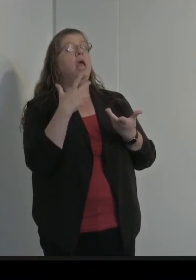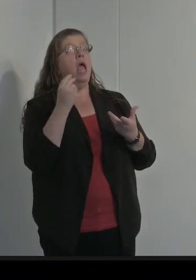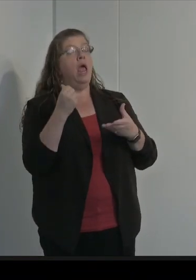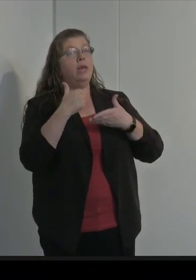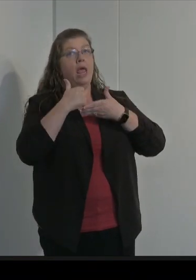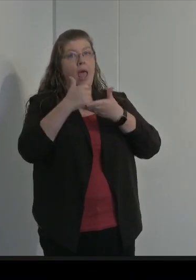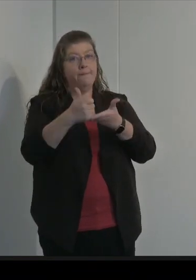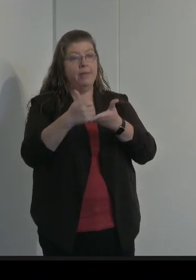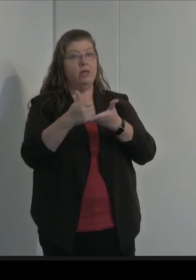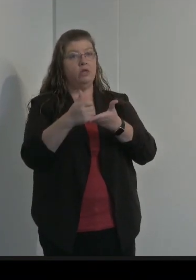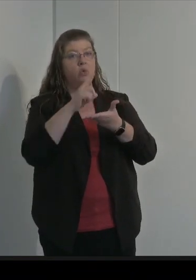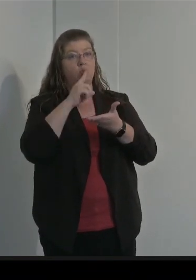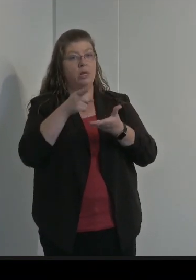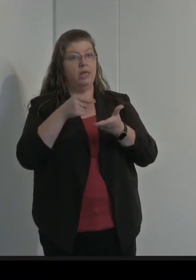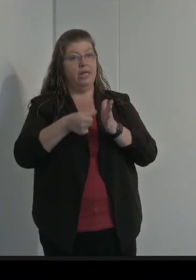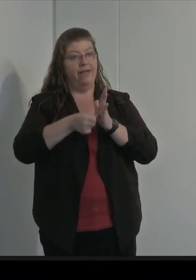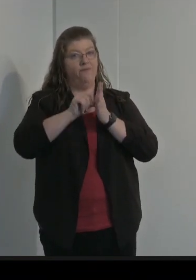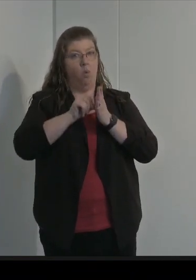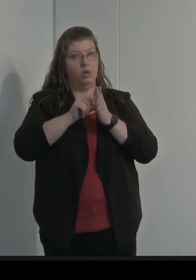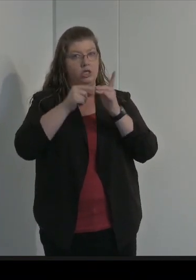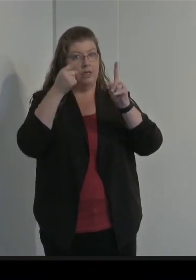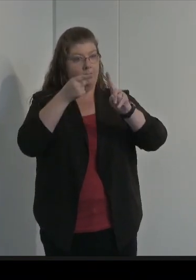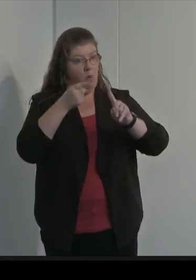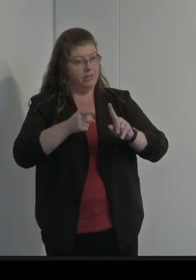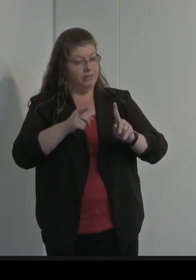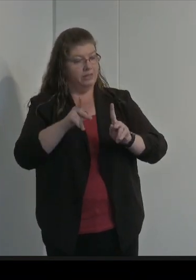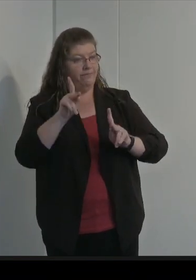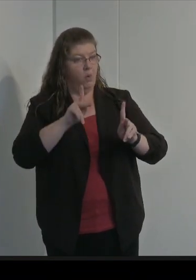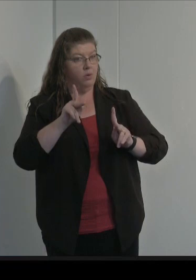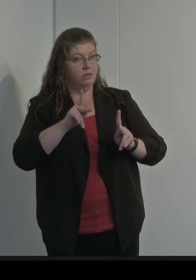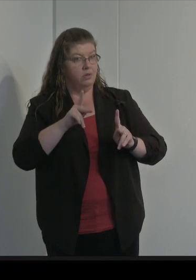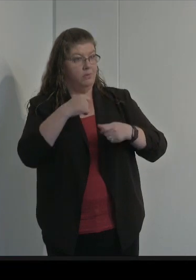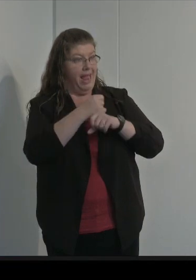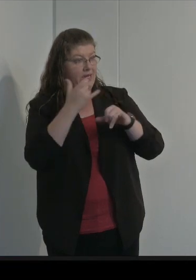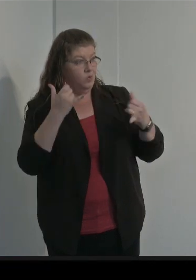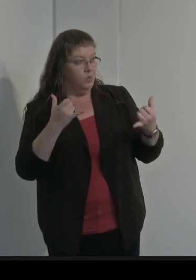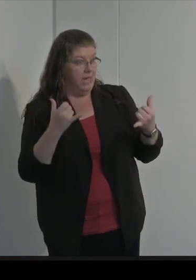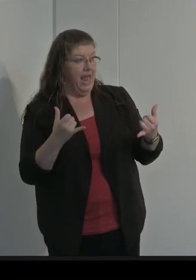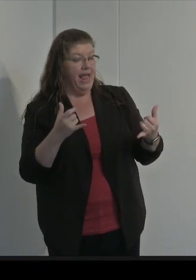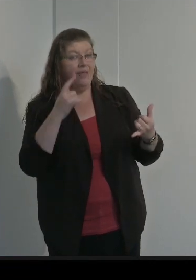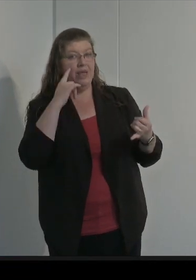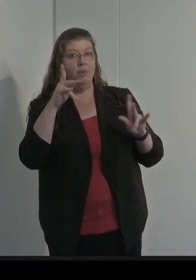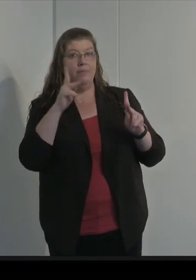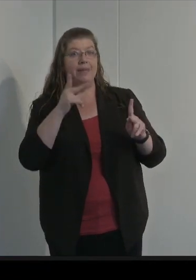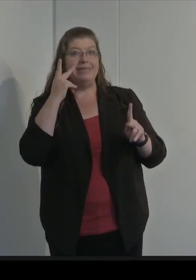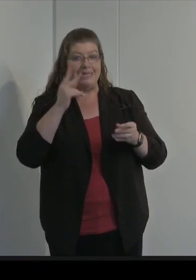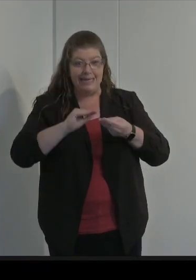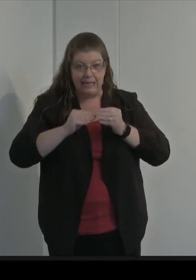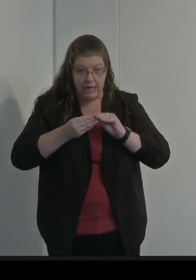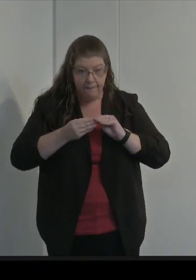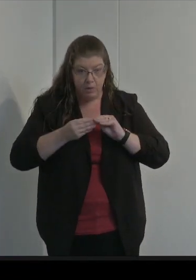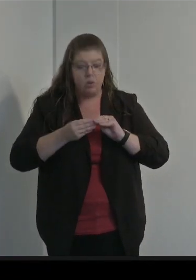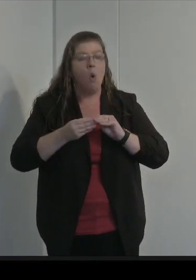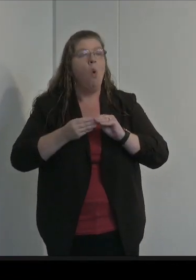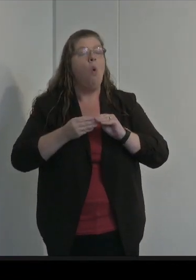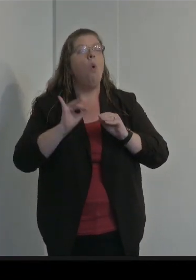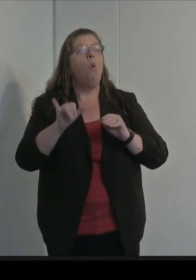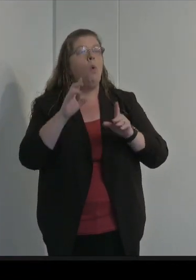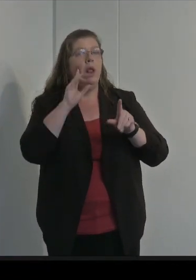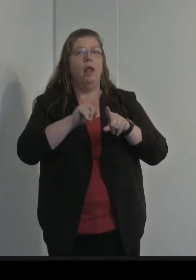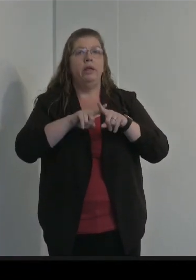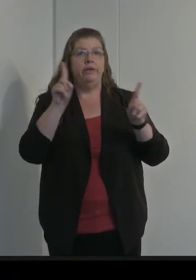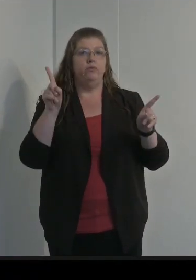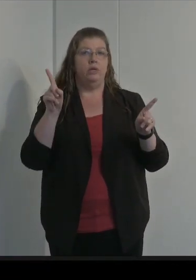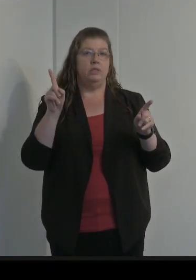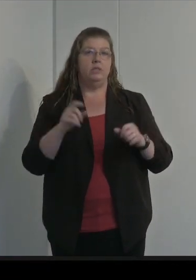helping reinforce all the points that the folks you all are making today. And I think when people see those numbers, it makes a real difference. So I thank